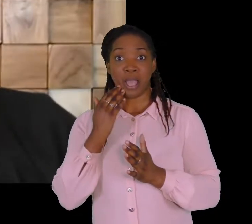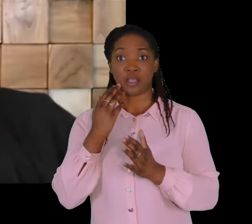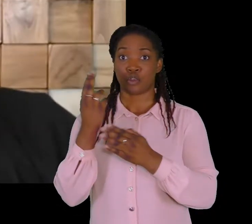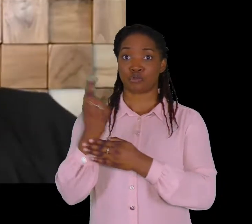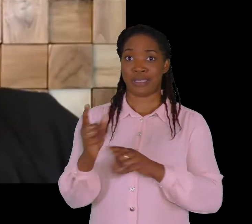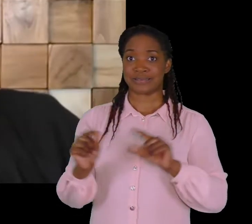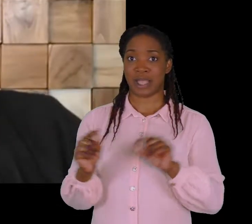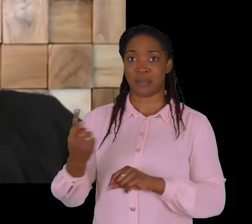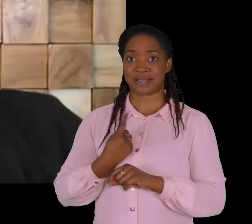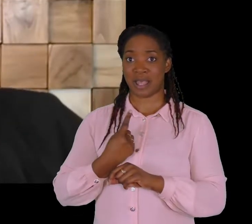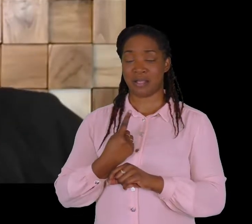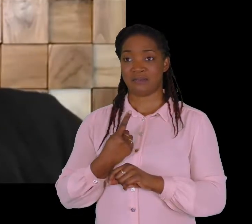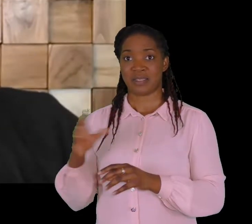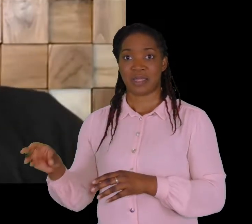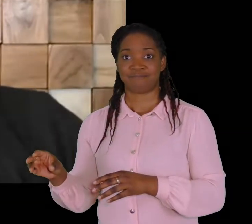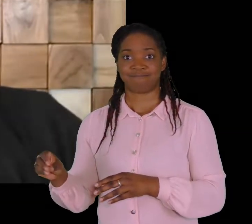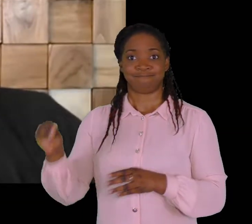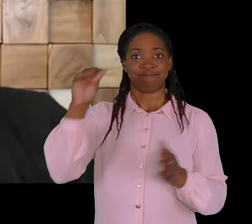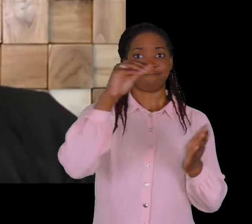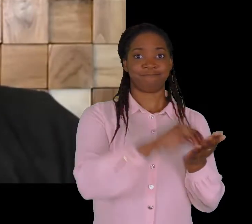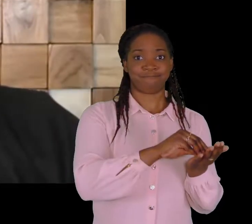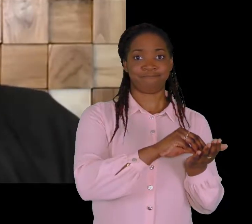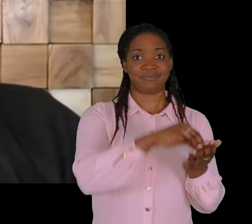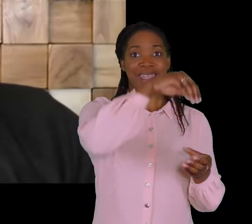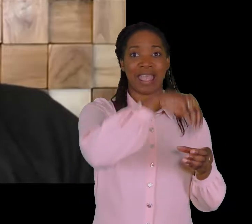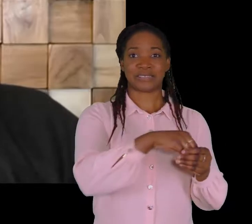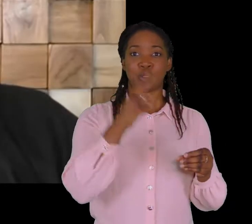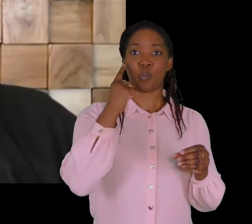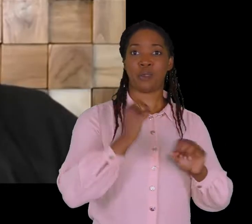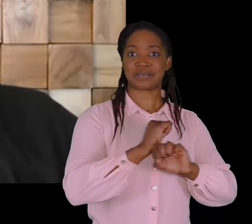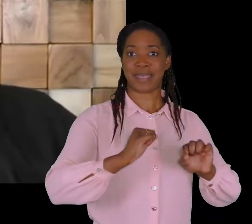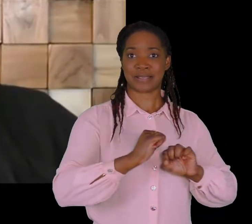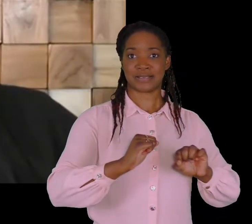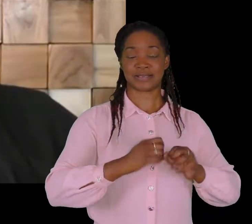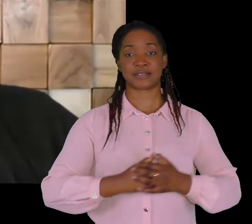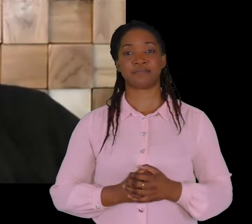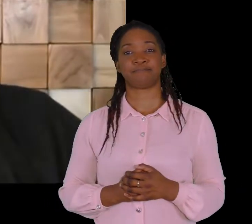curating, and place it at the heart of the white exhibitionary complex.